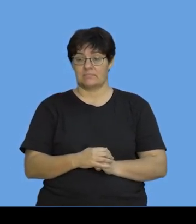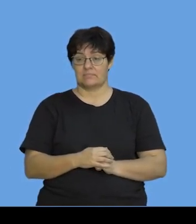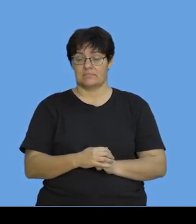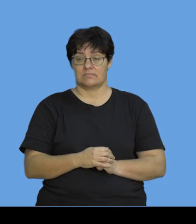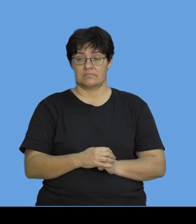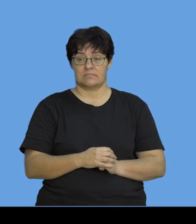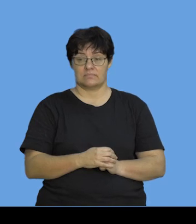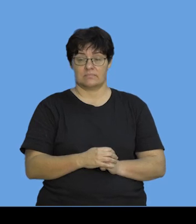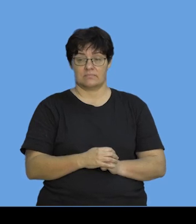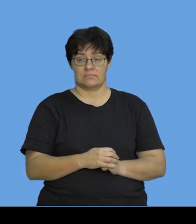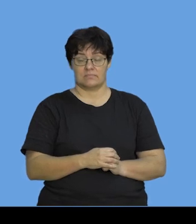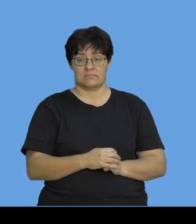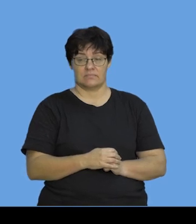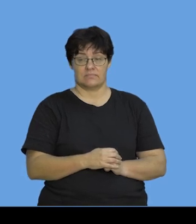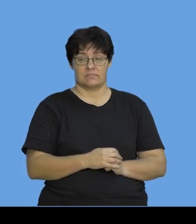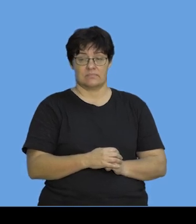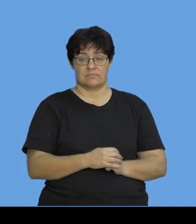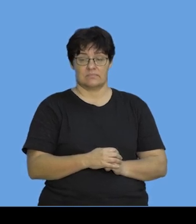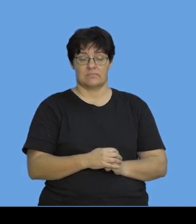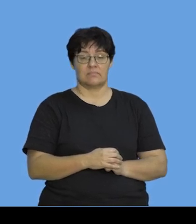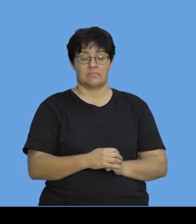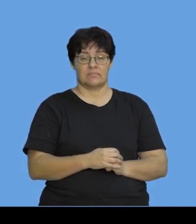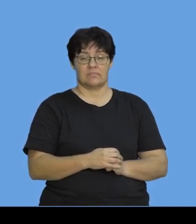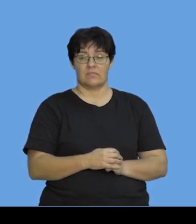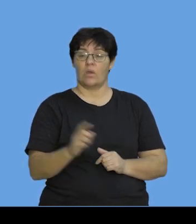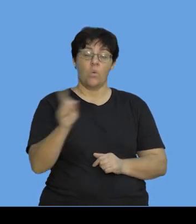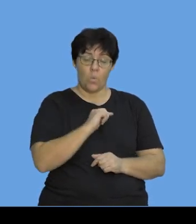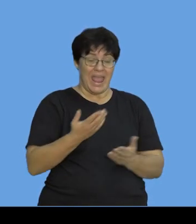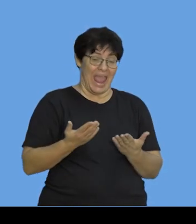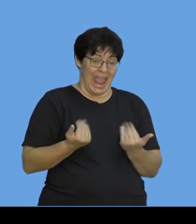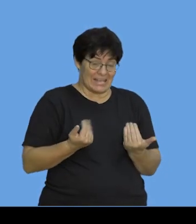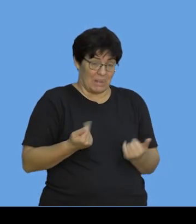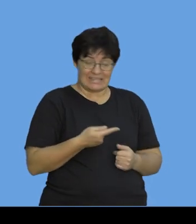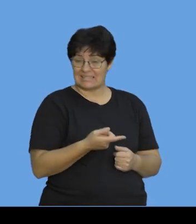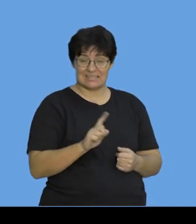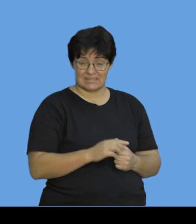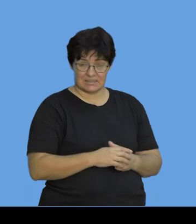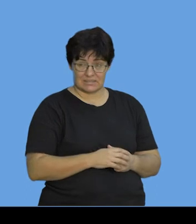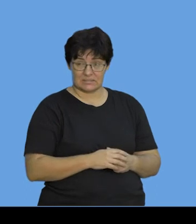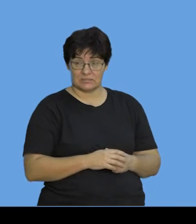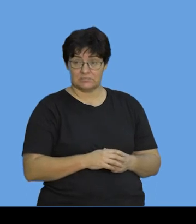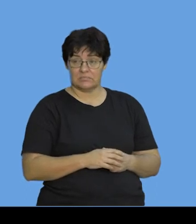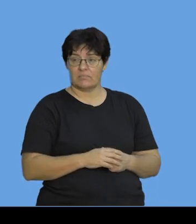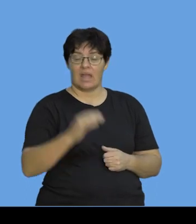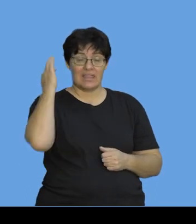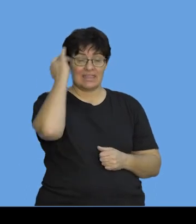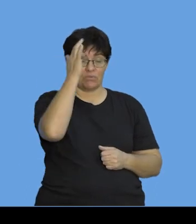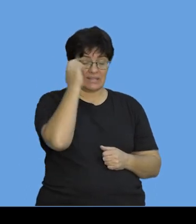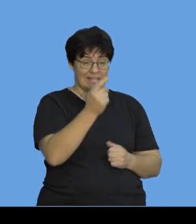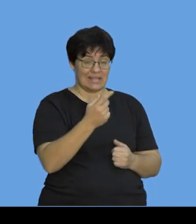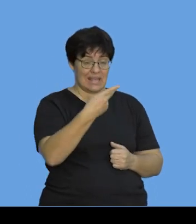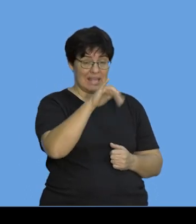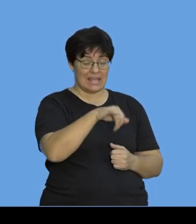26,6 grams, okay? This is the actual. What did we expect? That's our theoretical yield. Our theoretical yield in this case